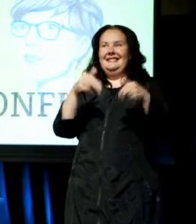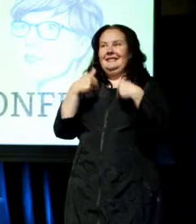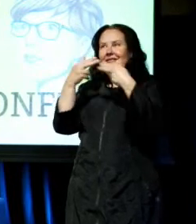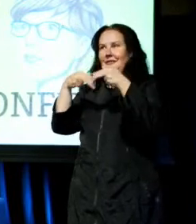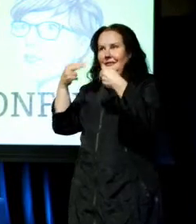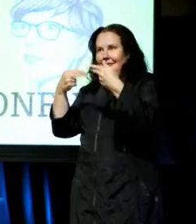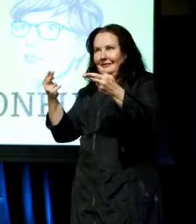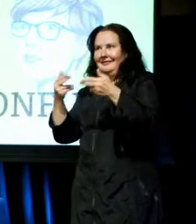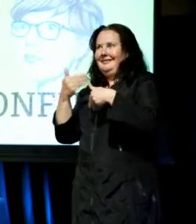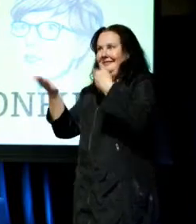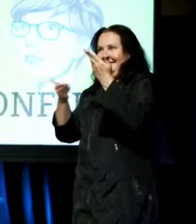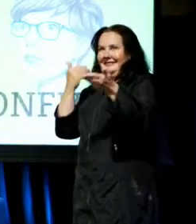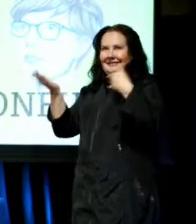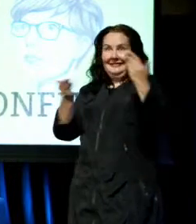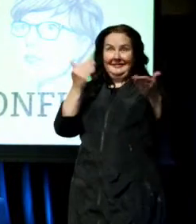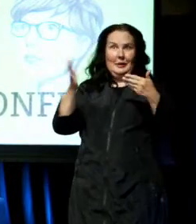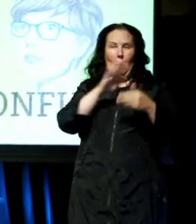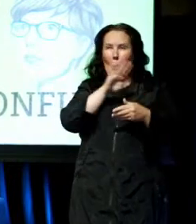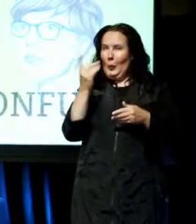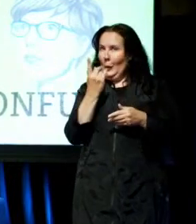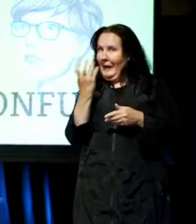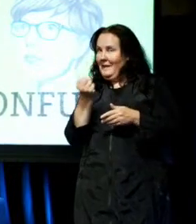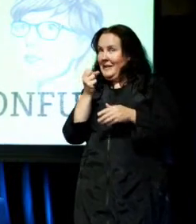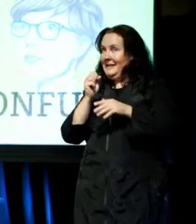And that's setting the bar for this event.